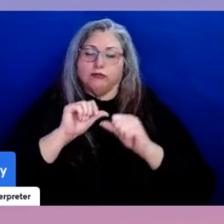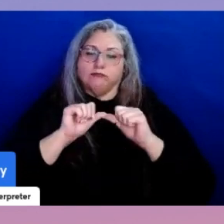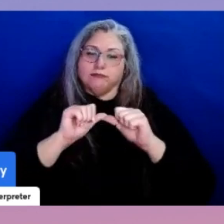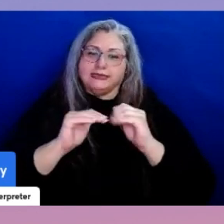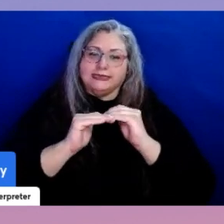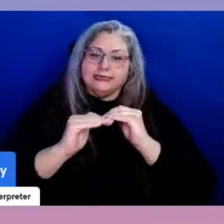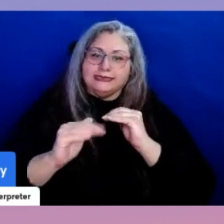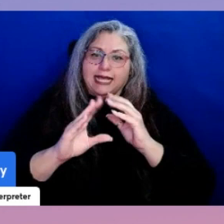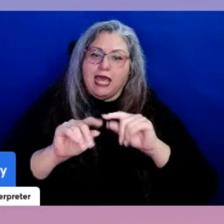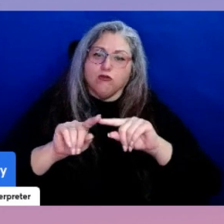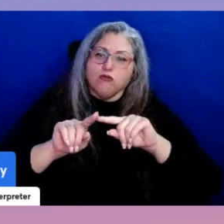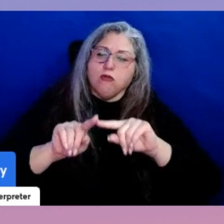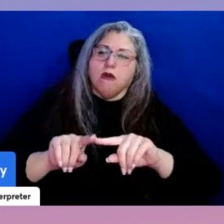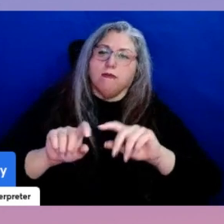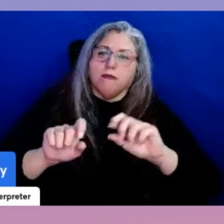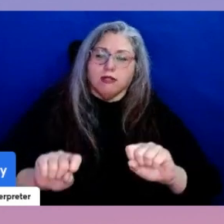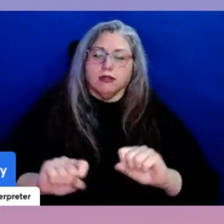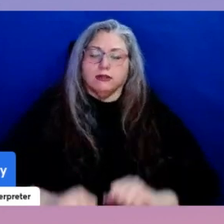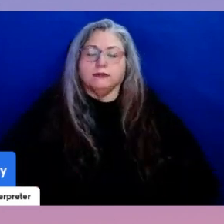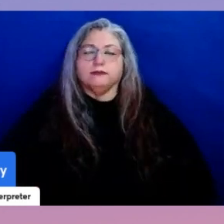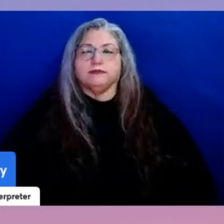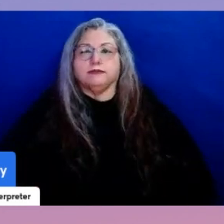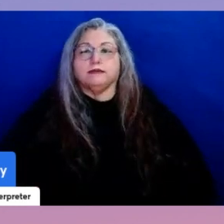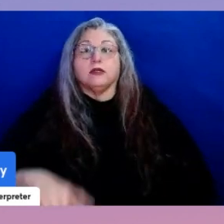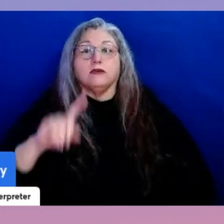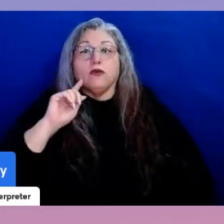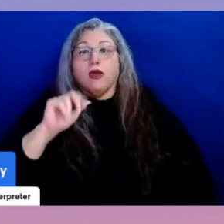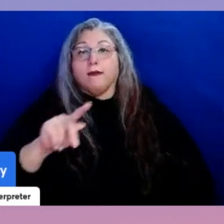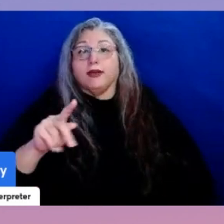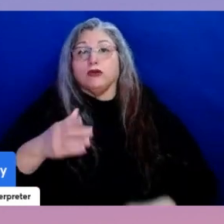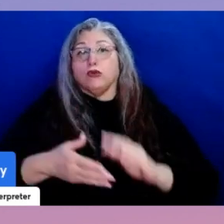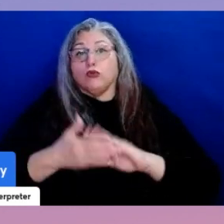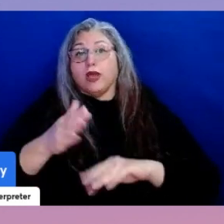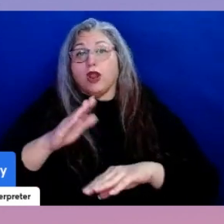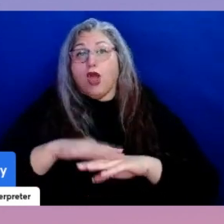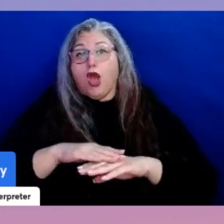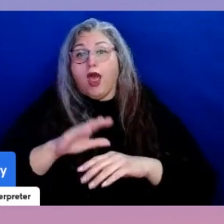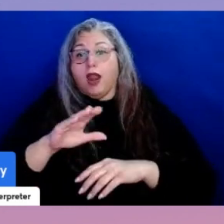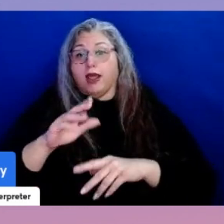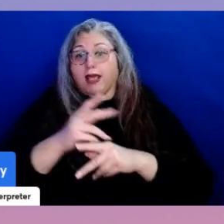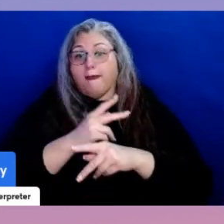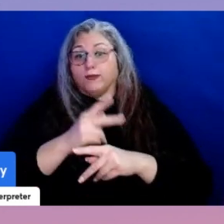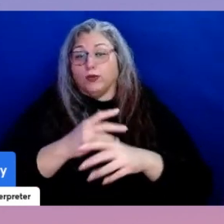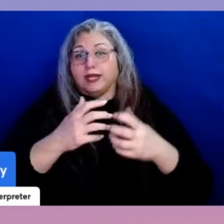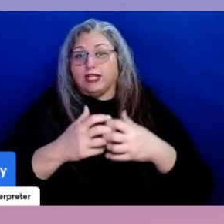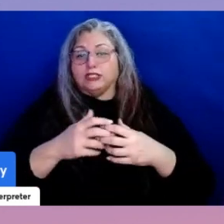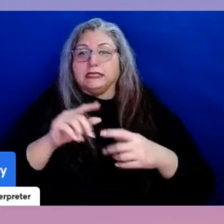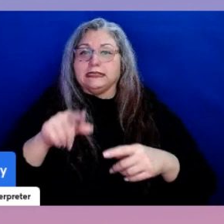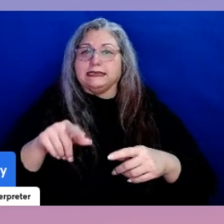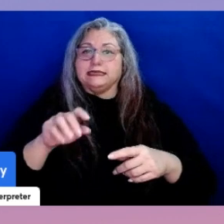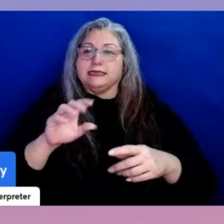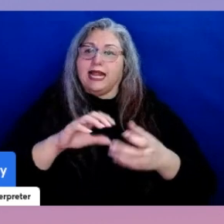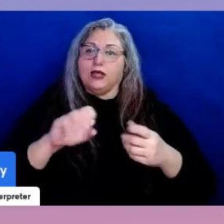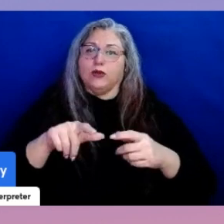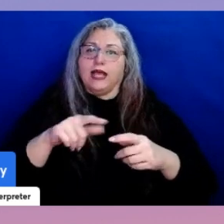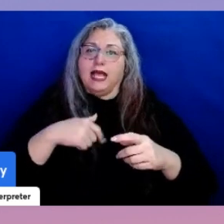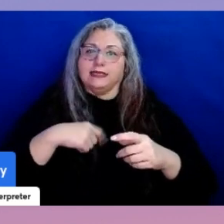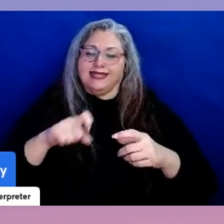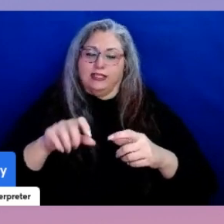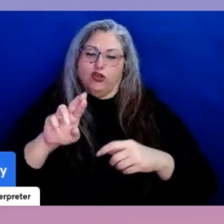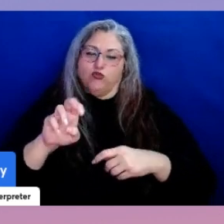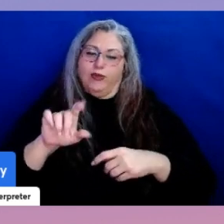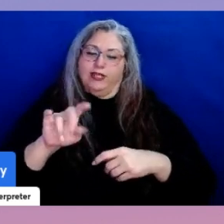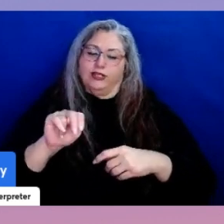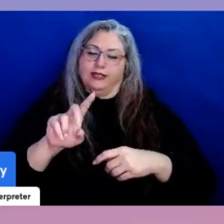reliability. For applications running on Compute Engine, Cloud SQL serves as a relational database solution that